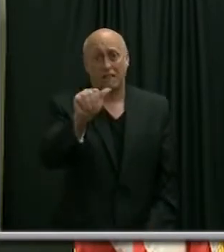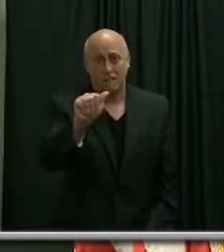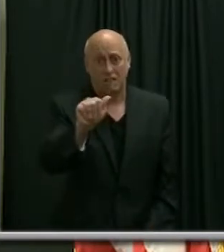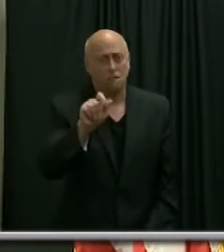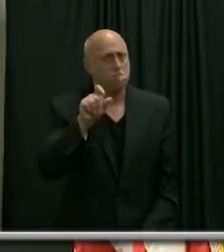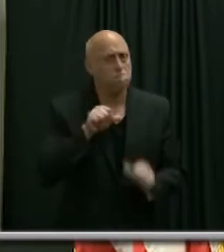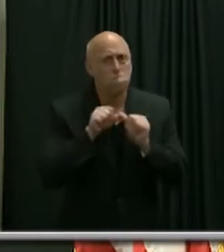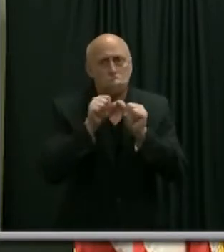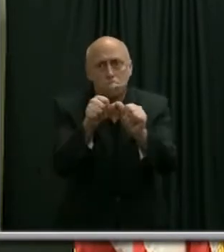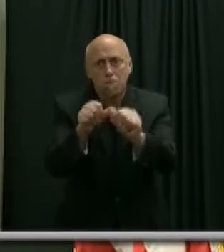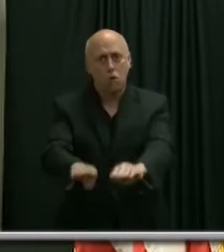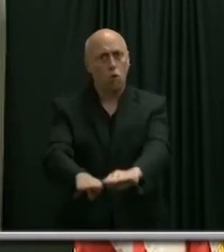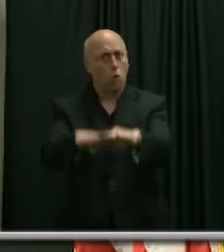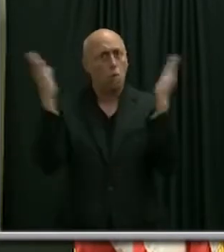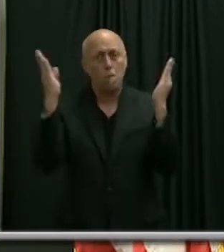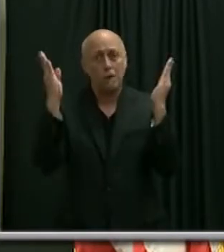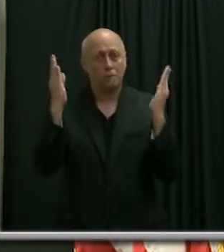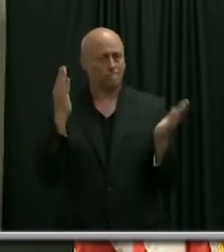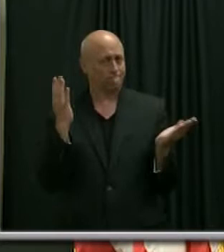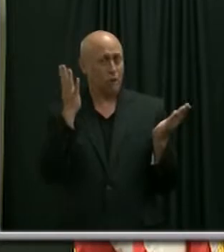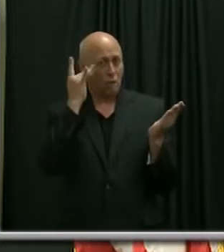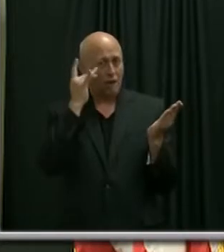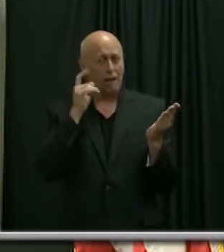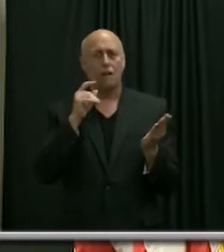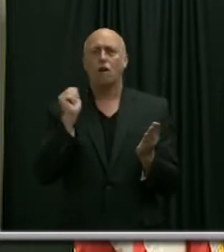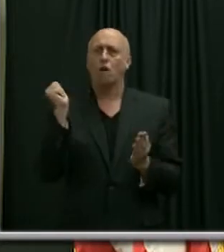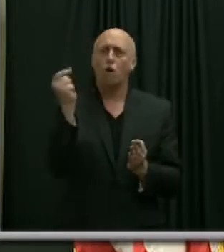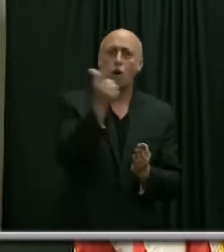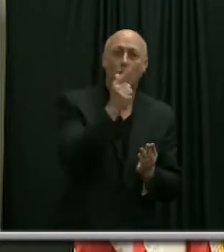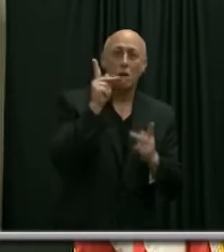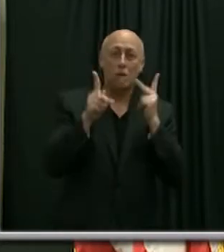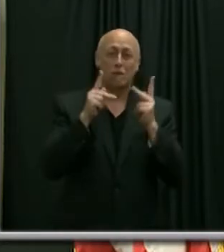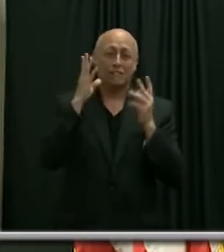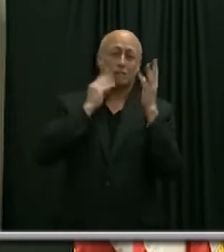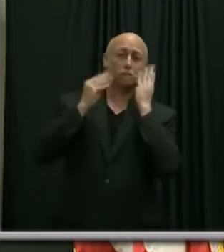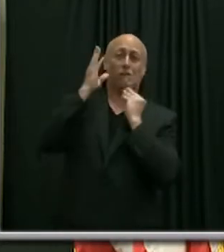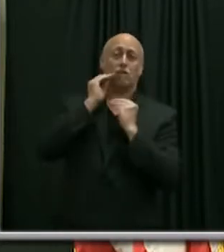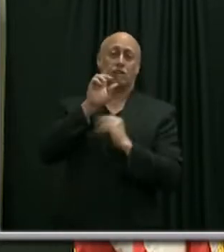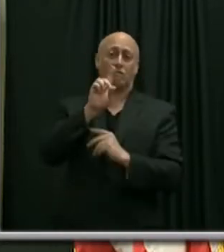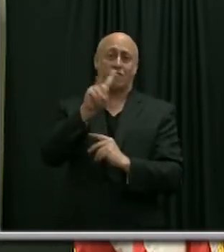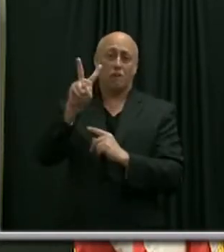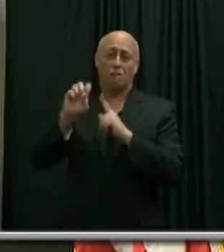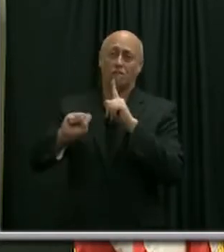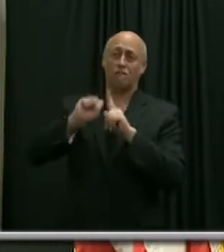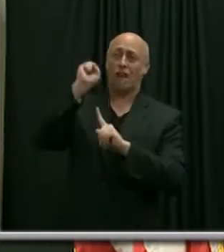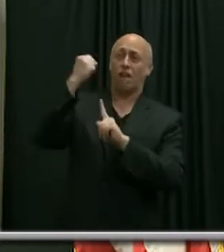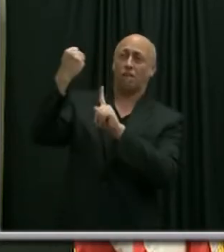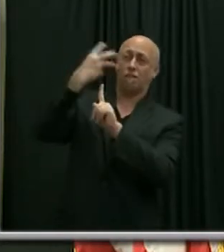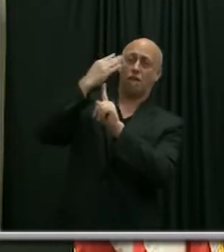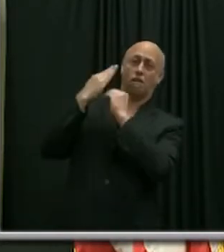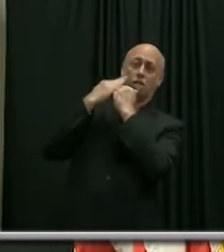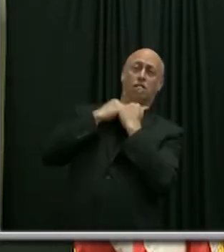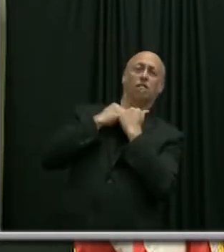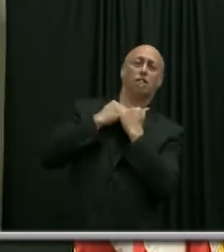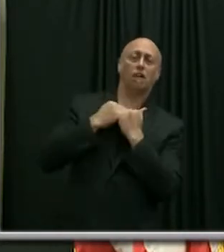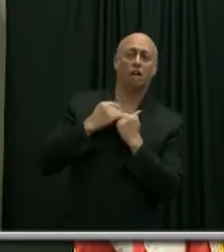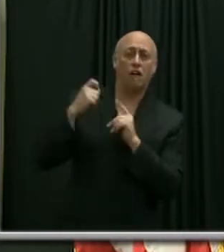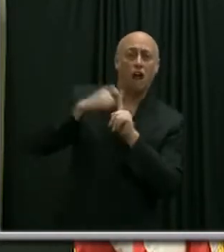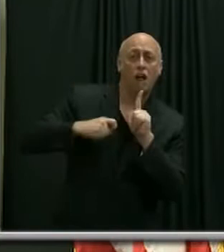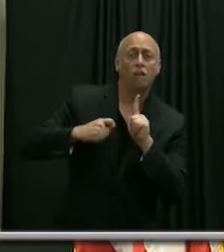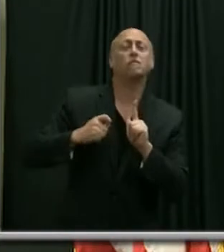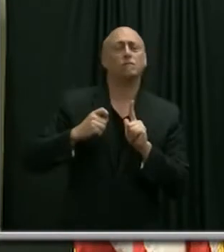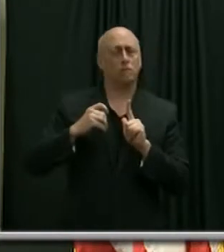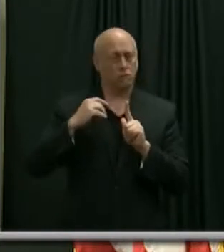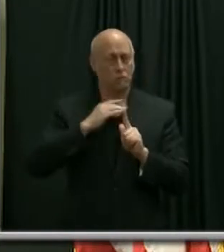remain open. We stand ready to serve all victims of domestic violence. We have seen an increase in